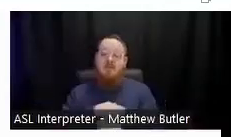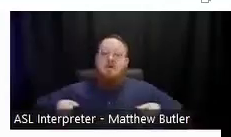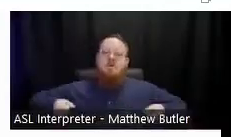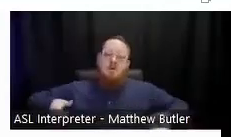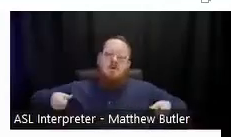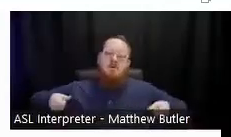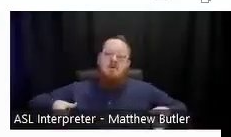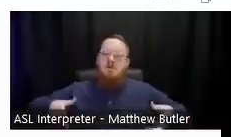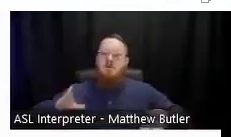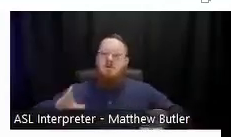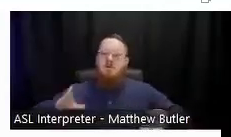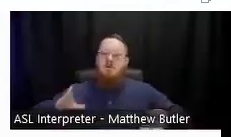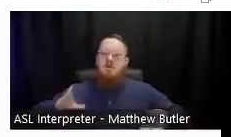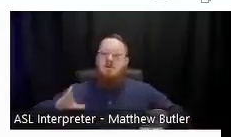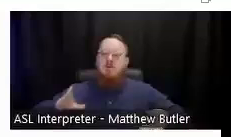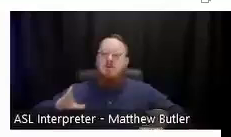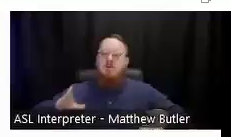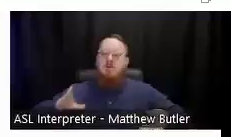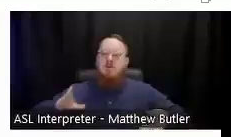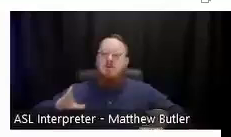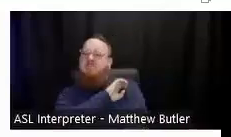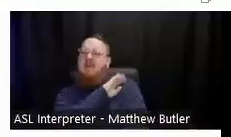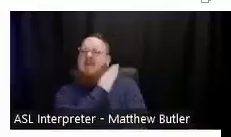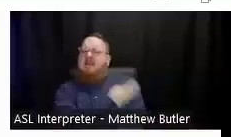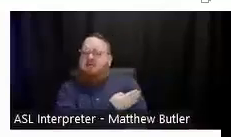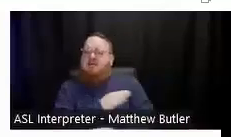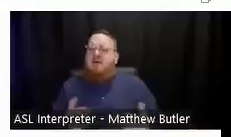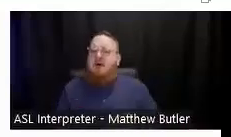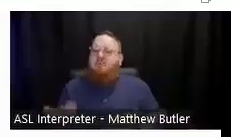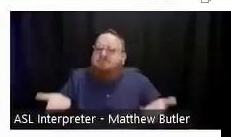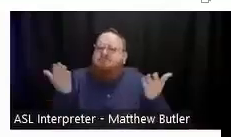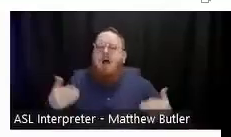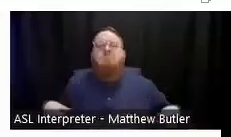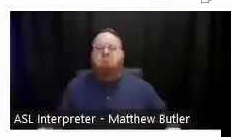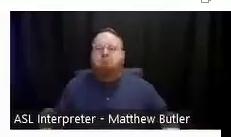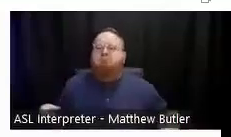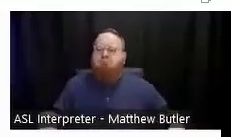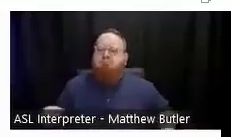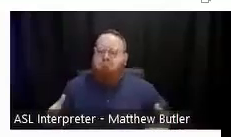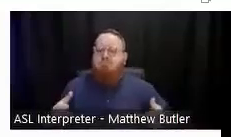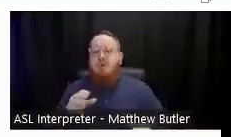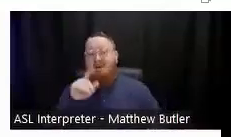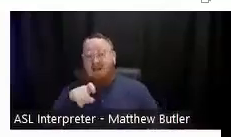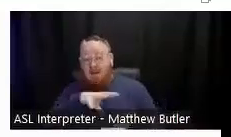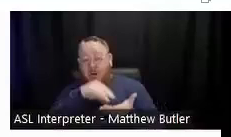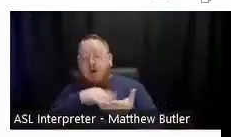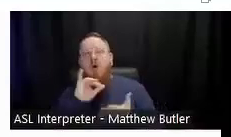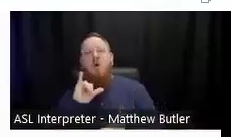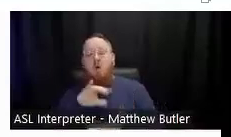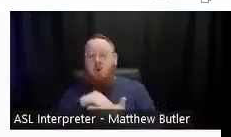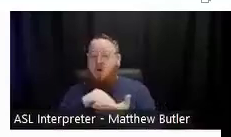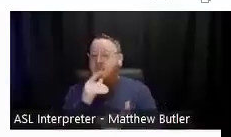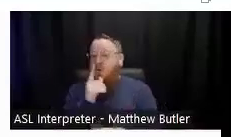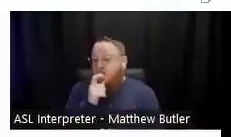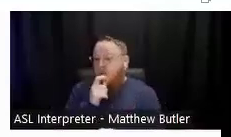boost her energy when she's getting around the community. It was an important thing for her to learn about. And she learned about it from another person who